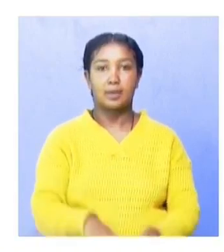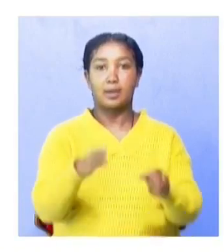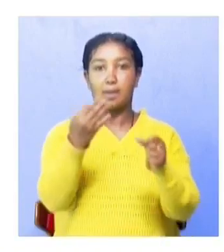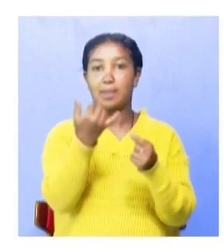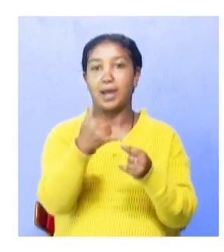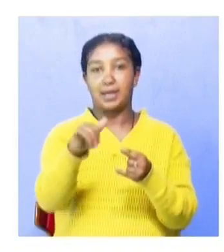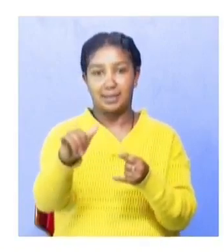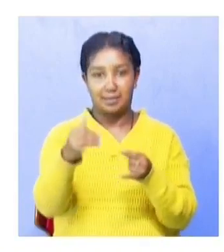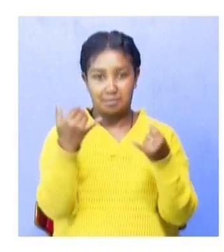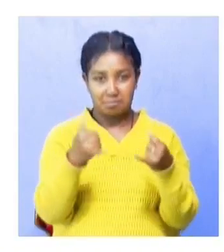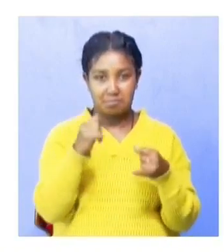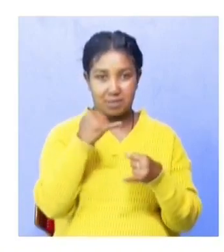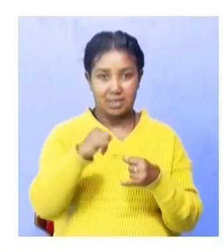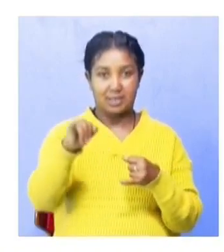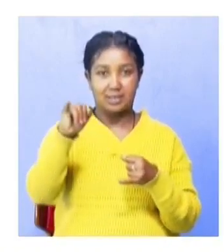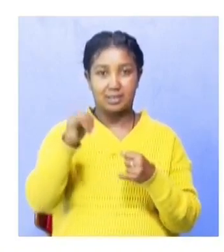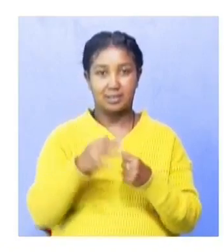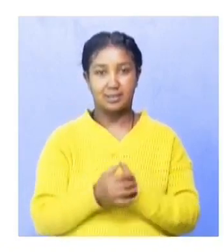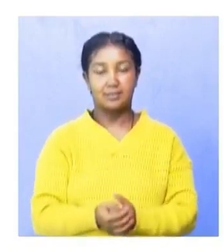playing